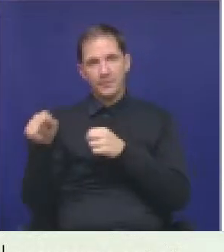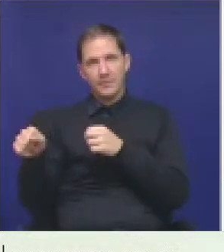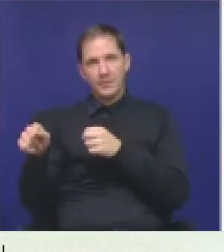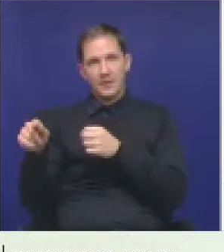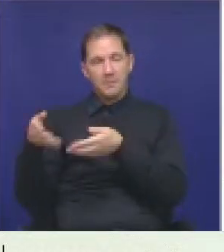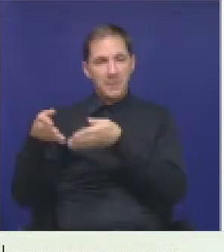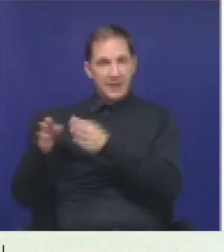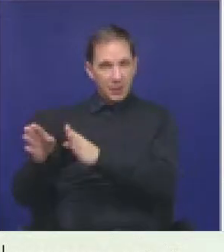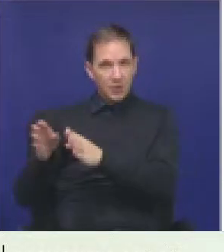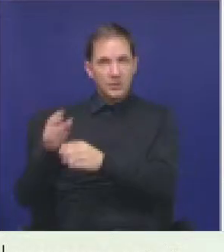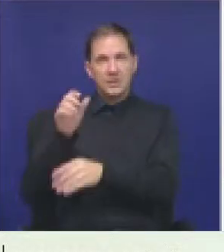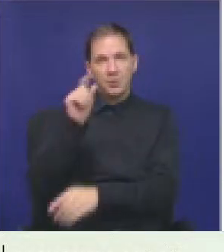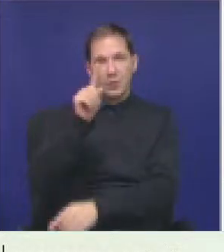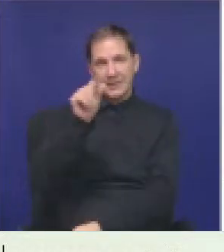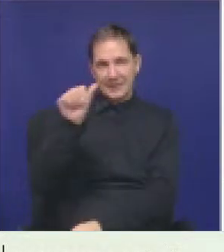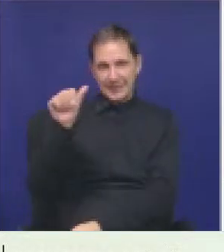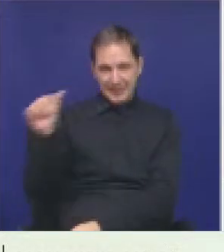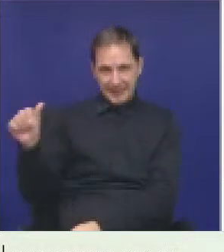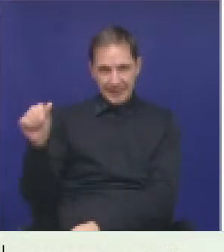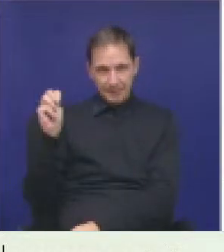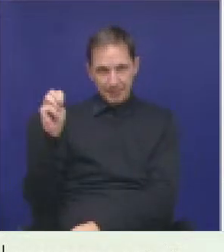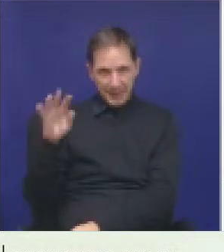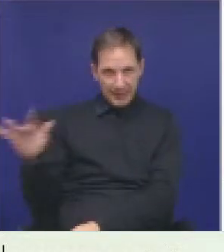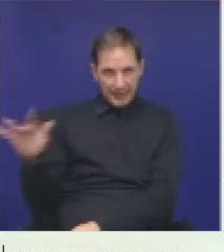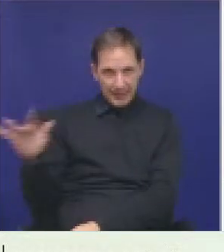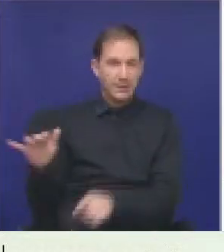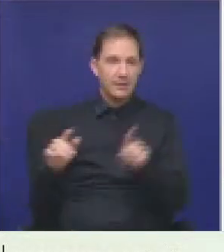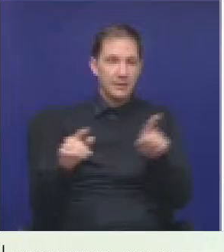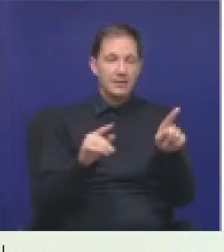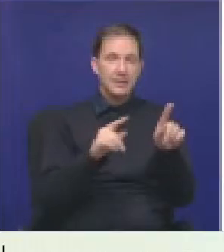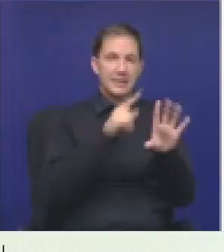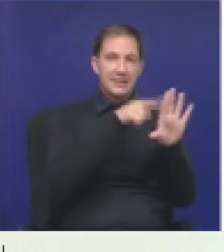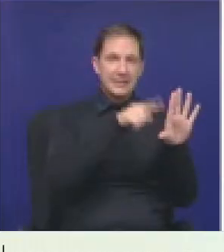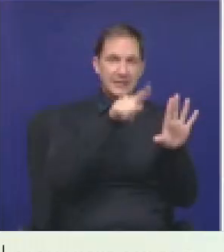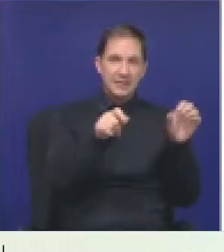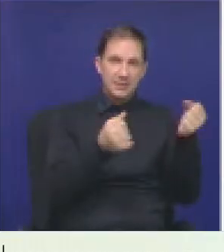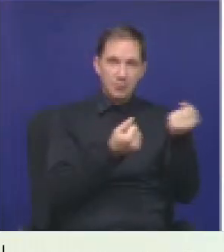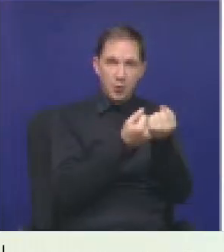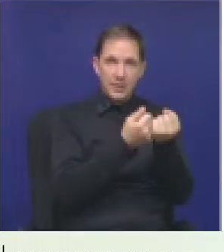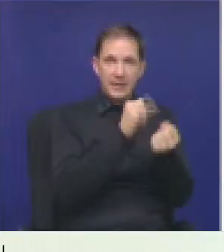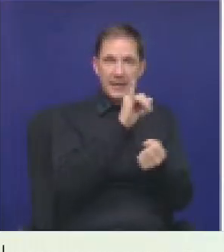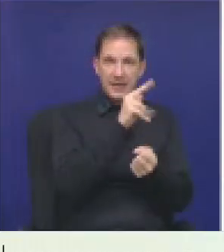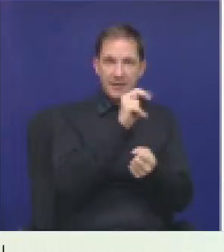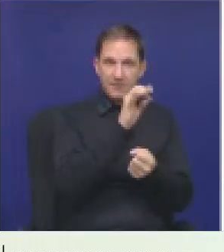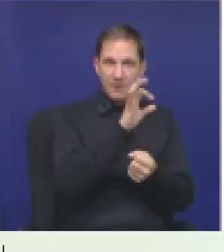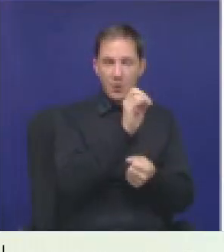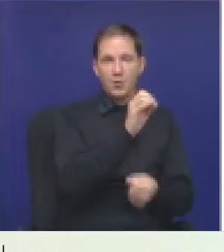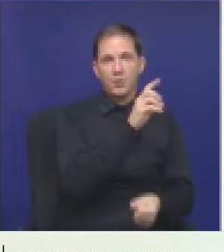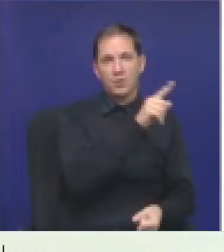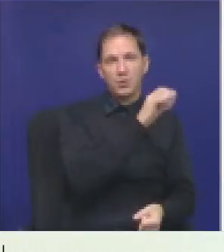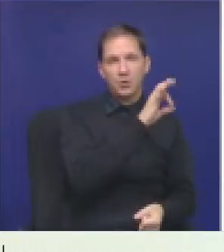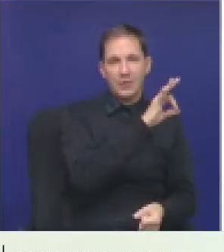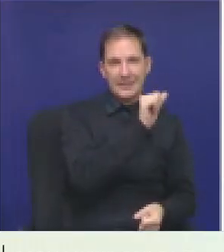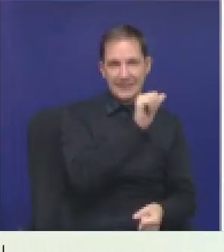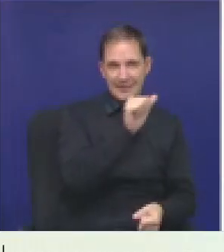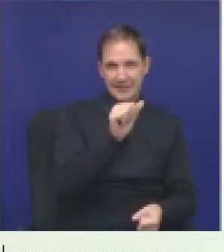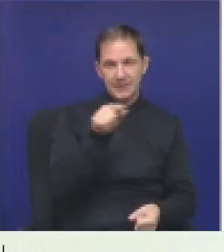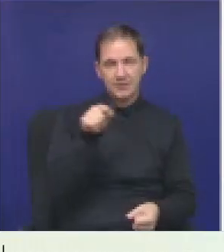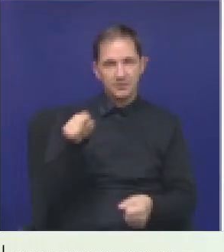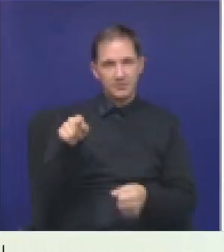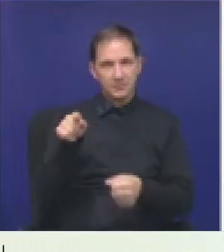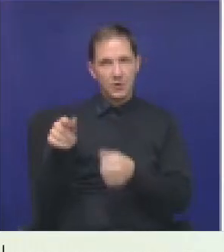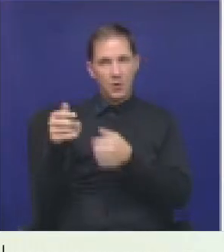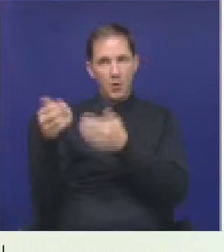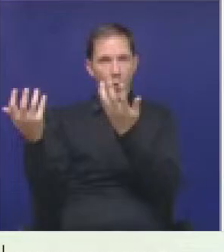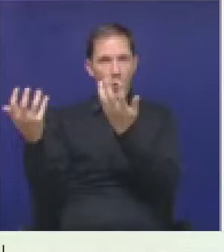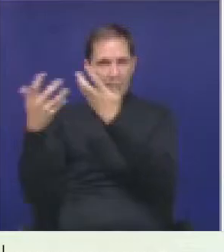Infrastructure, 166.1 million, Statistical Support and Informatics, 306.7, Statistical Operations and Provincial